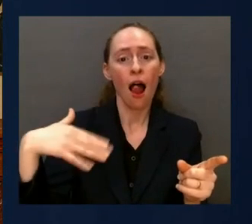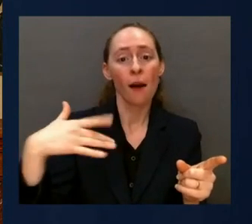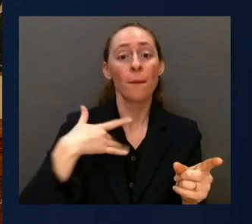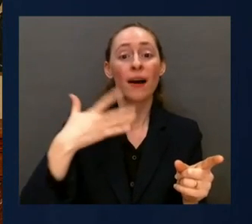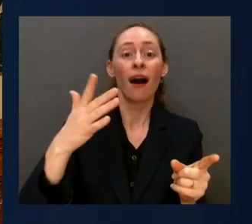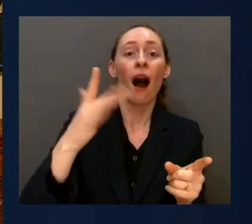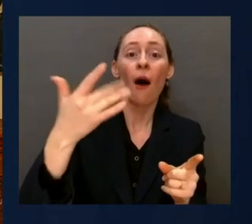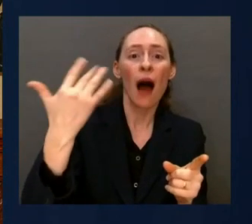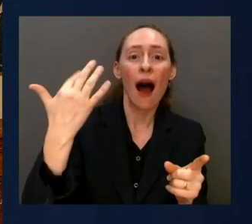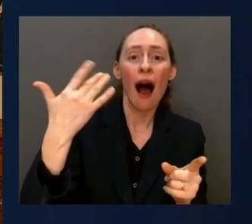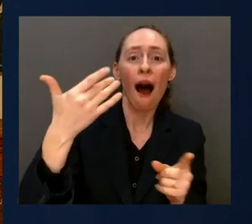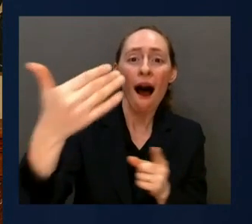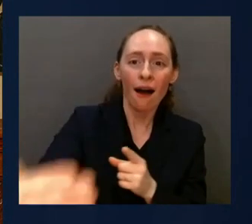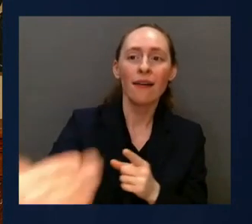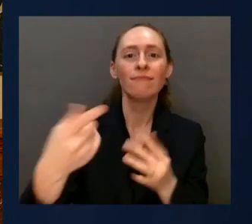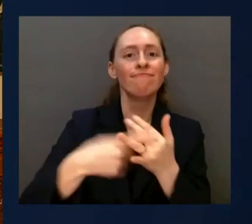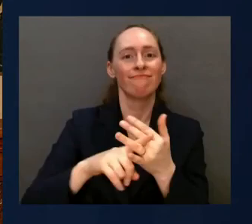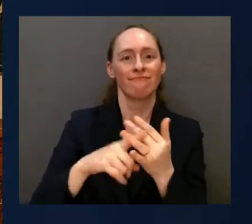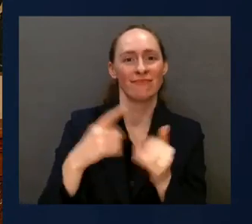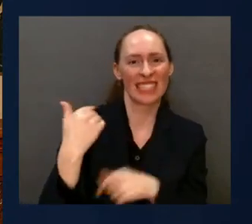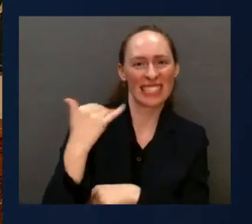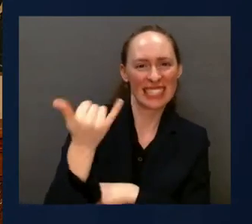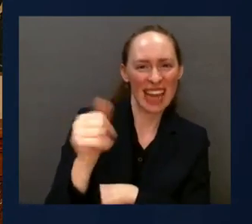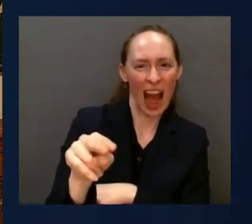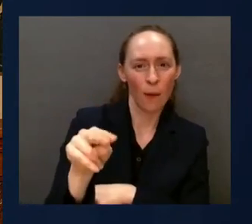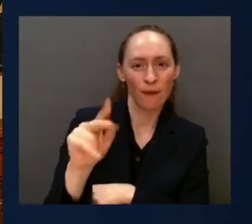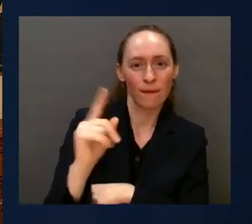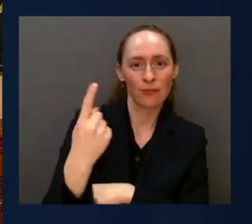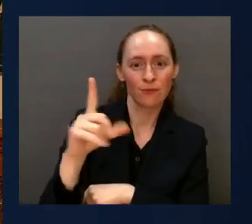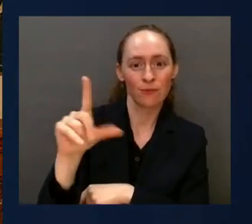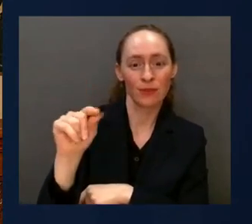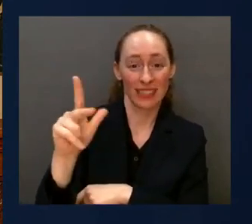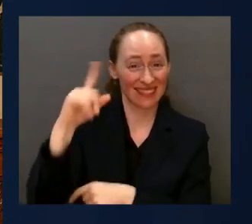at $35 a month for seniors on Medicare.